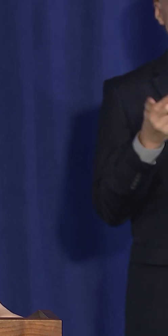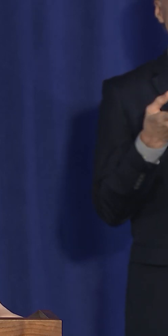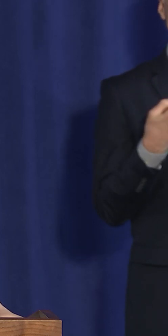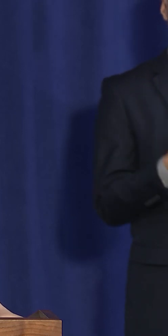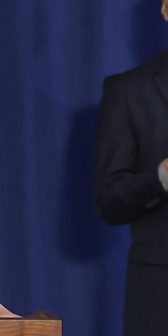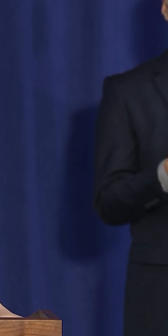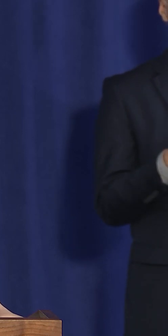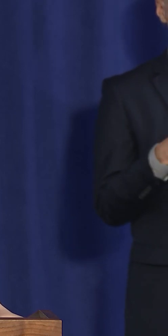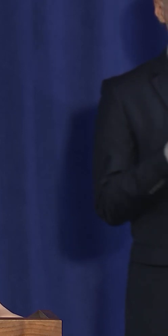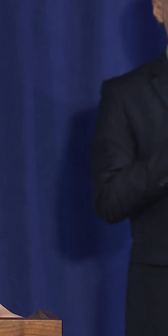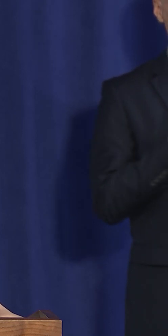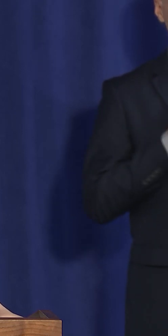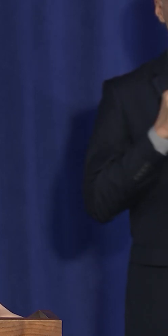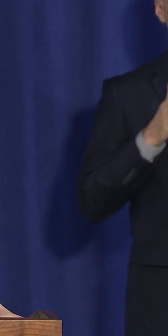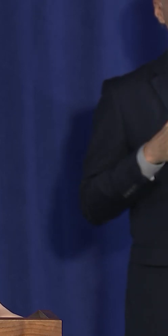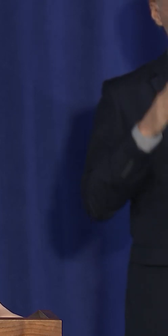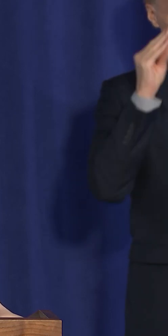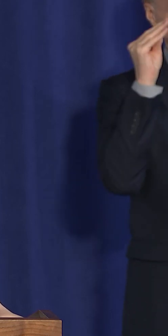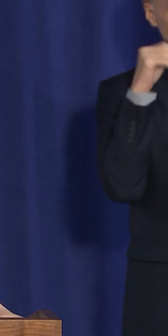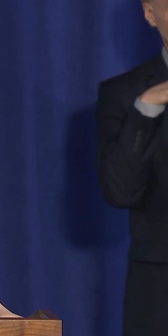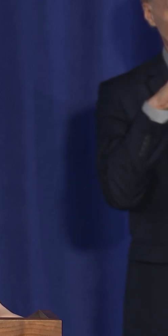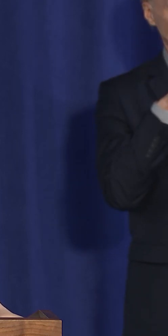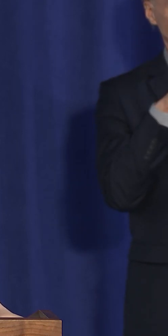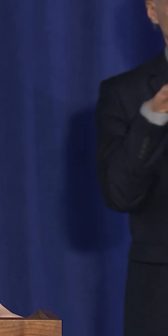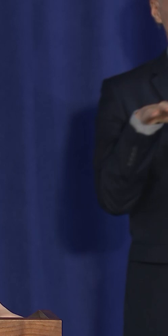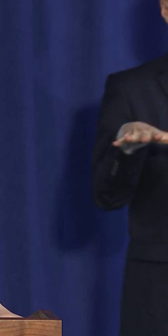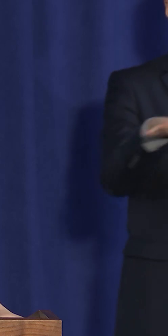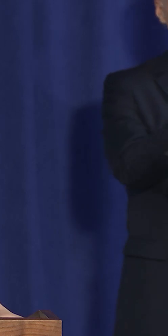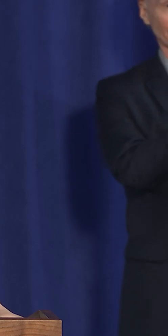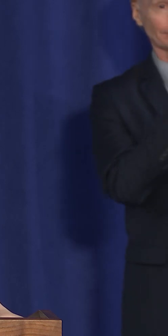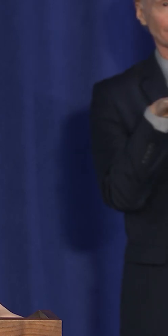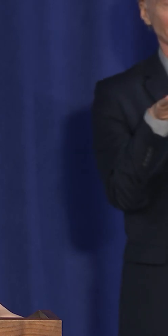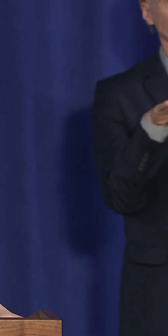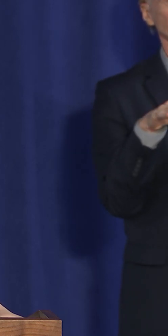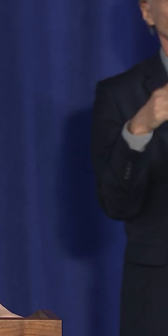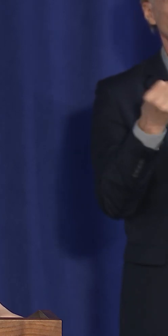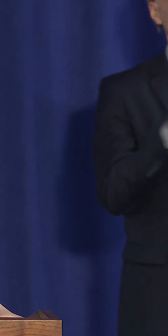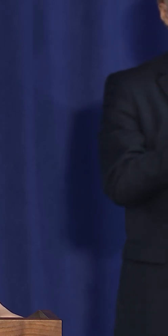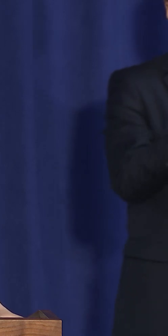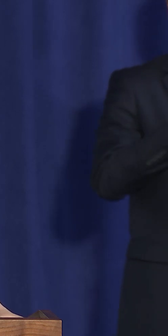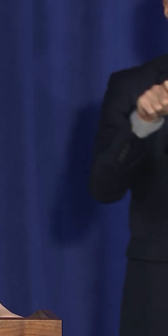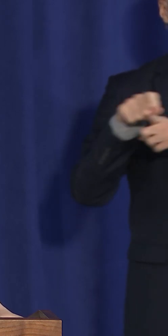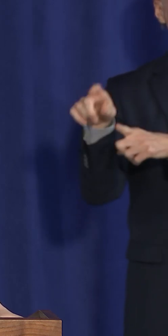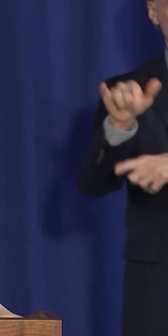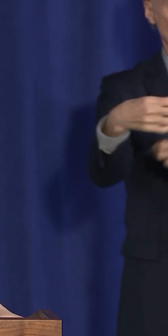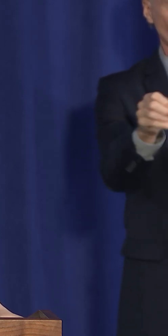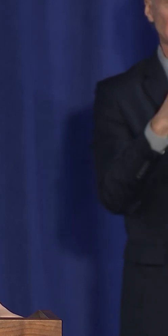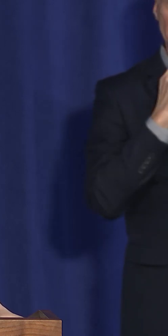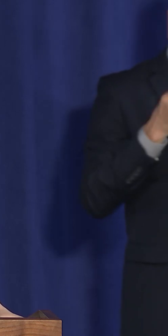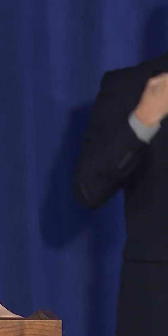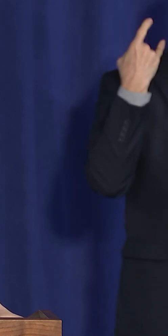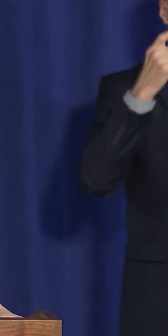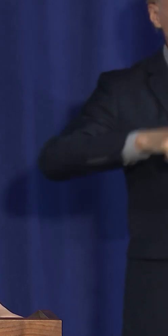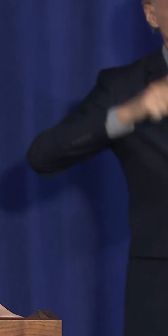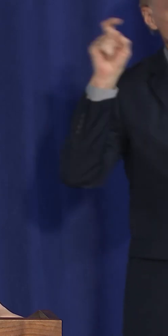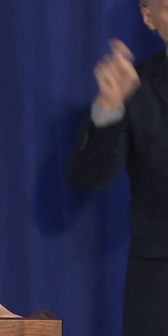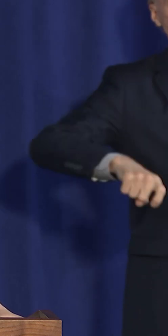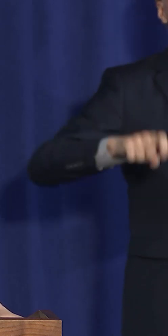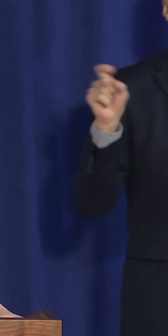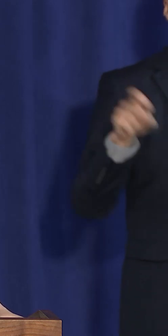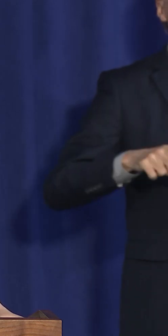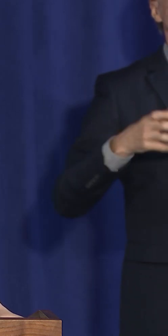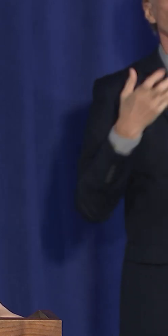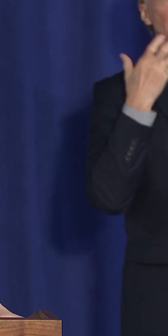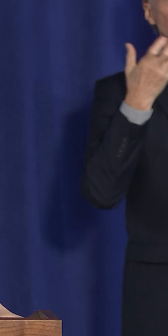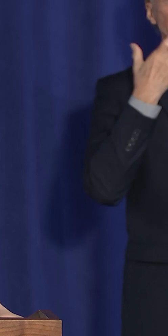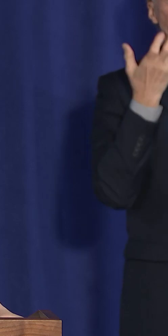distribution to the aldermanic offices, they clearly are starting to get a lot of calls from people saying, we need those masks, and now we're starting to see, I